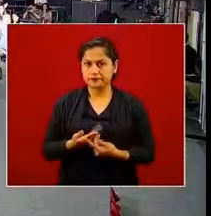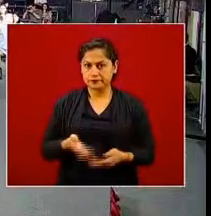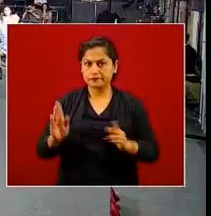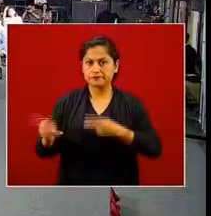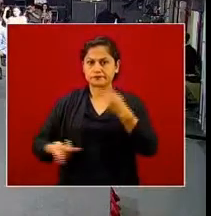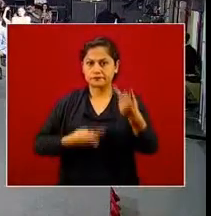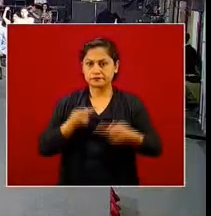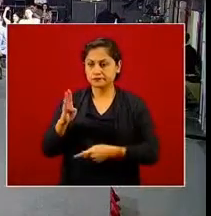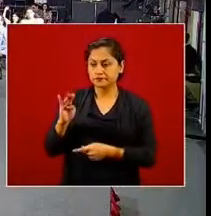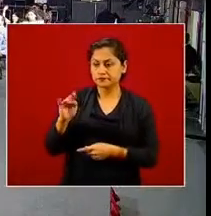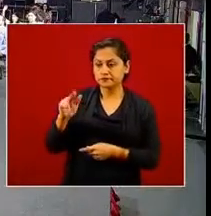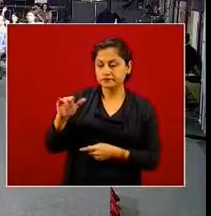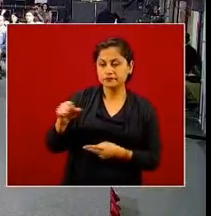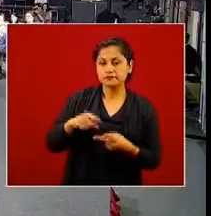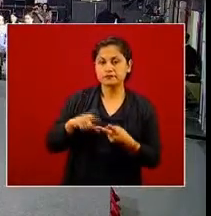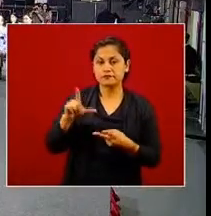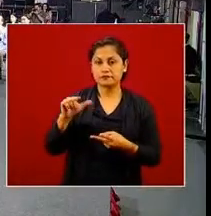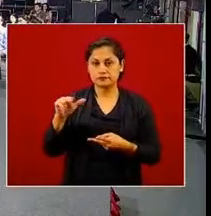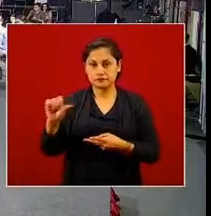Q&A.